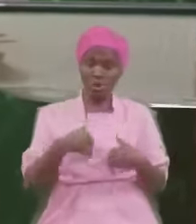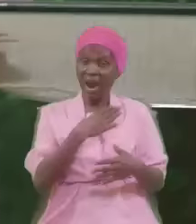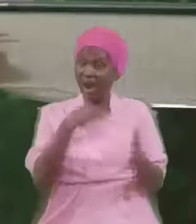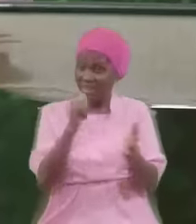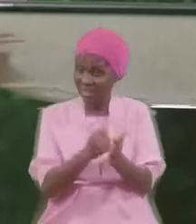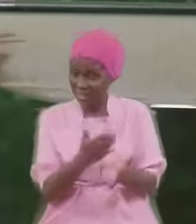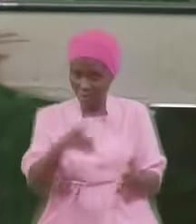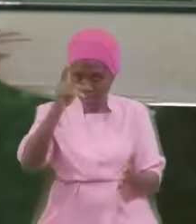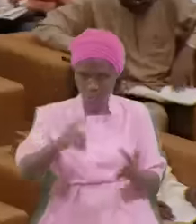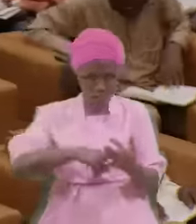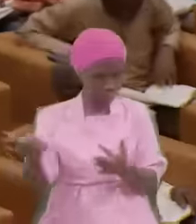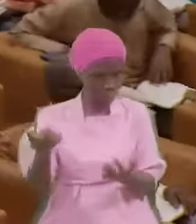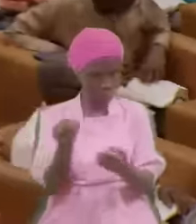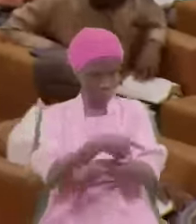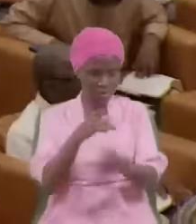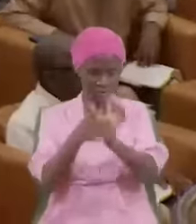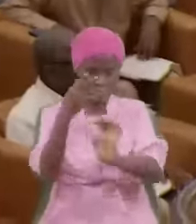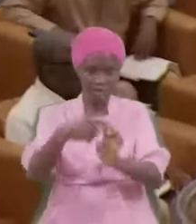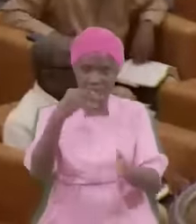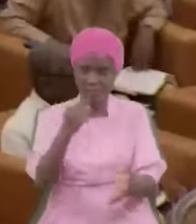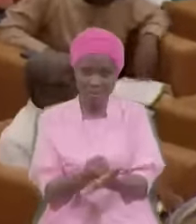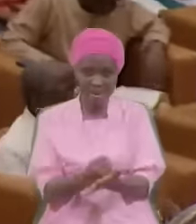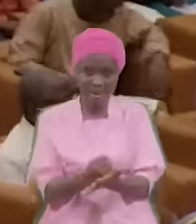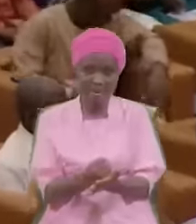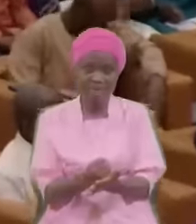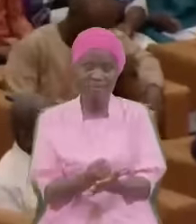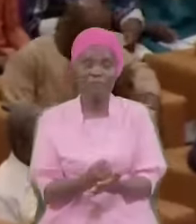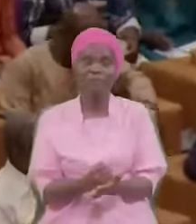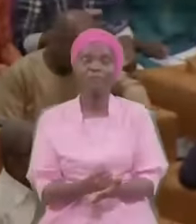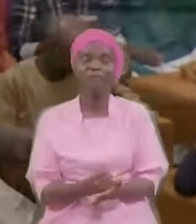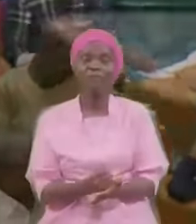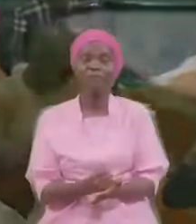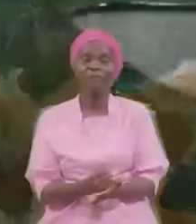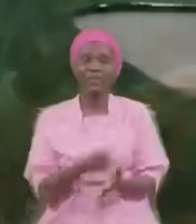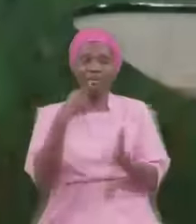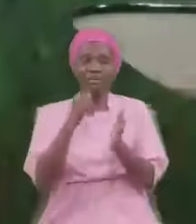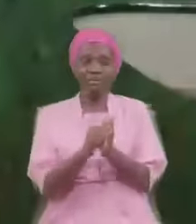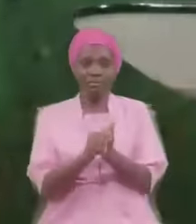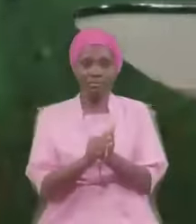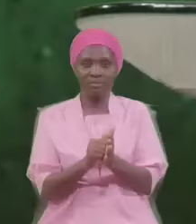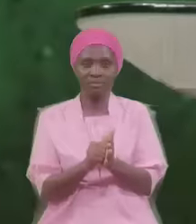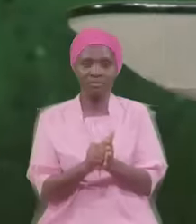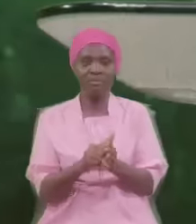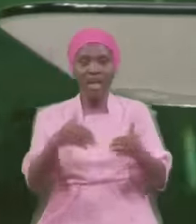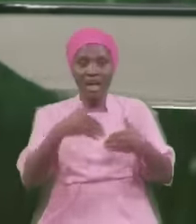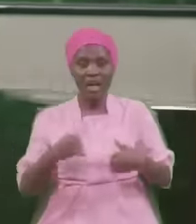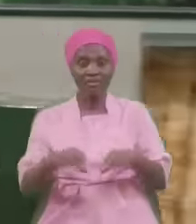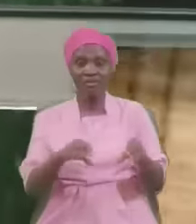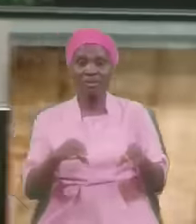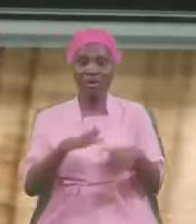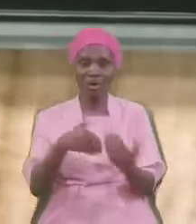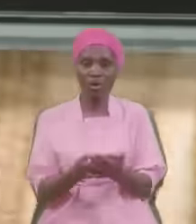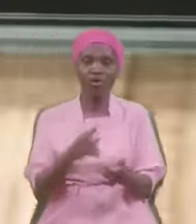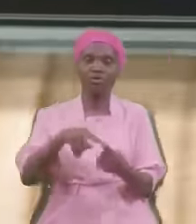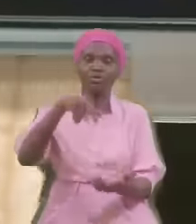leave today. Because it says, having done all to stand. Can I